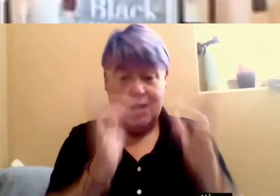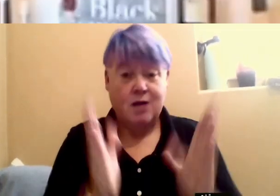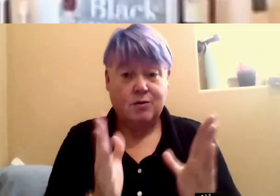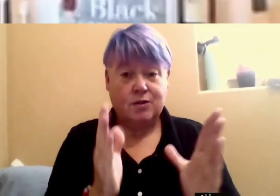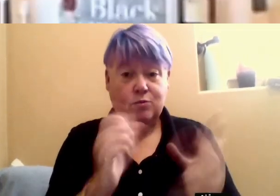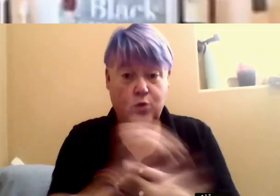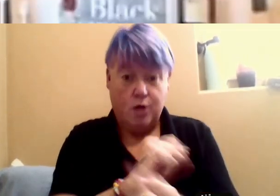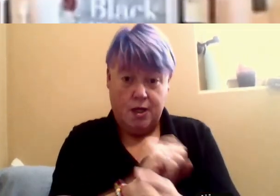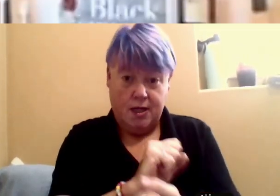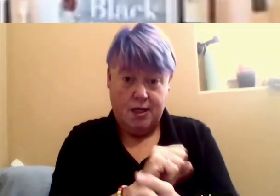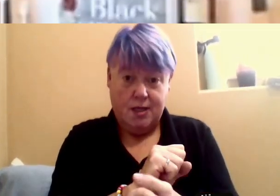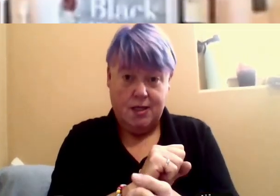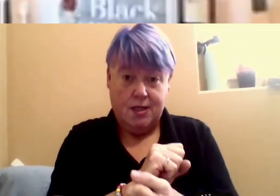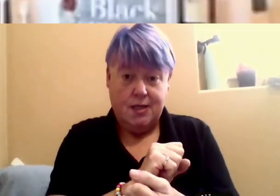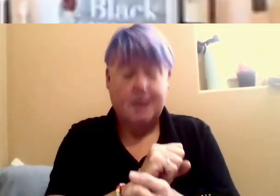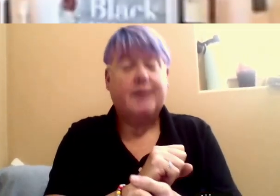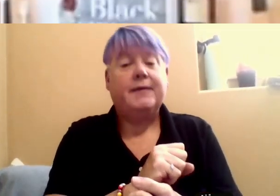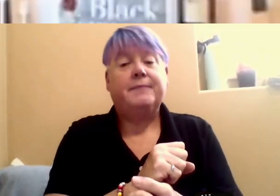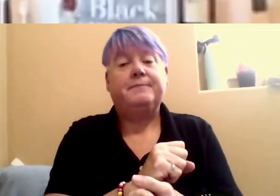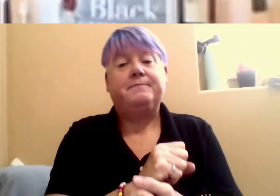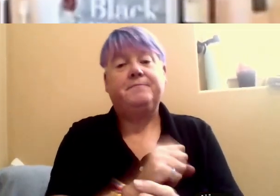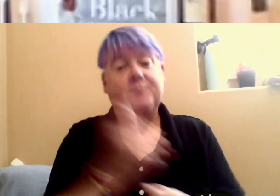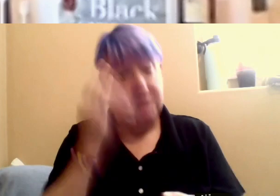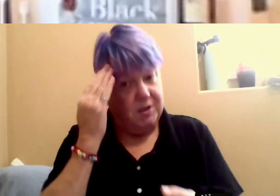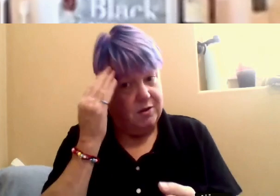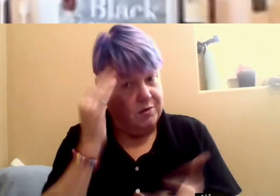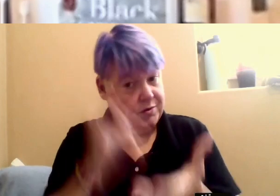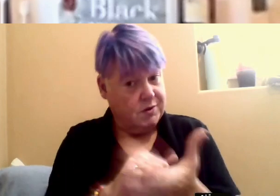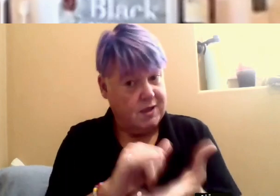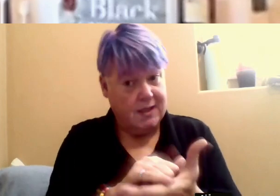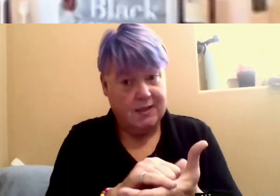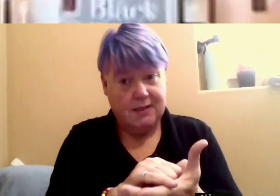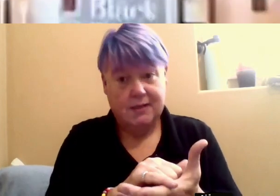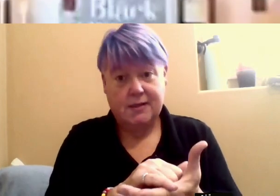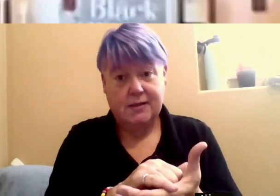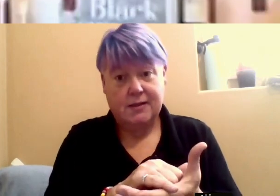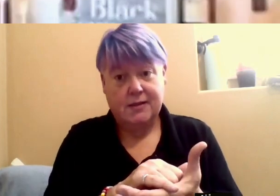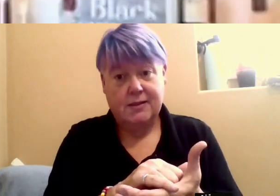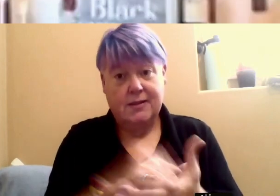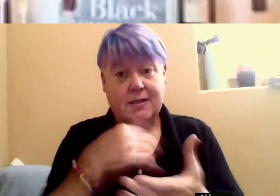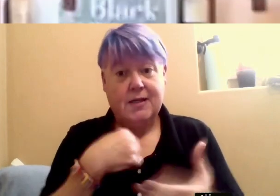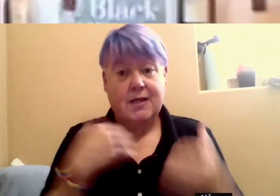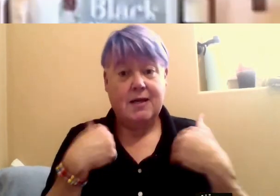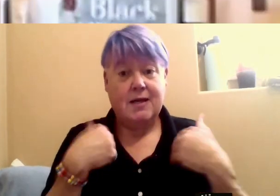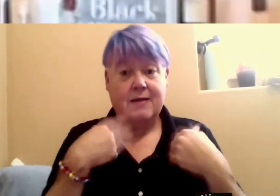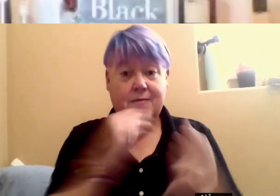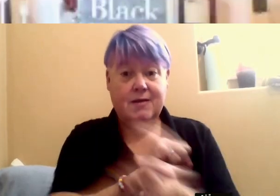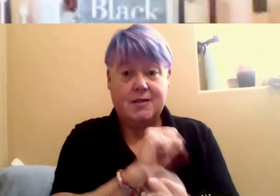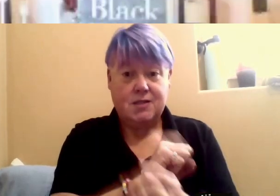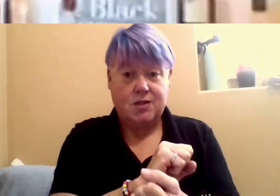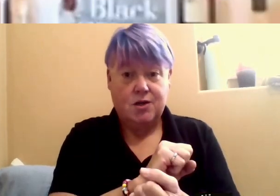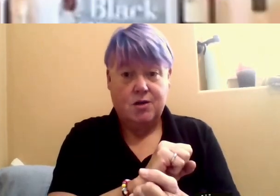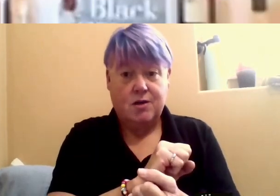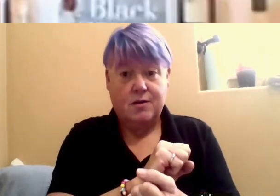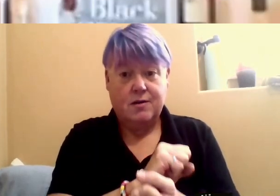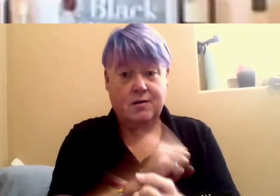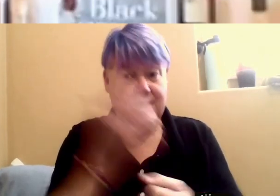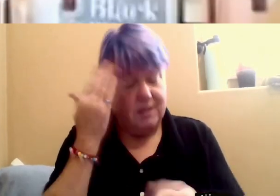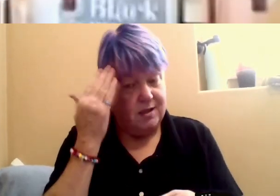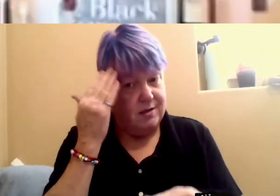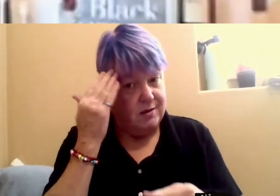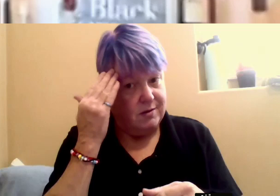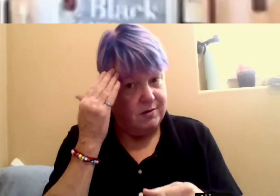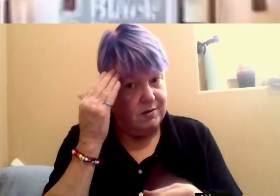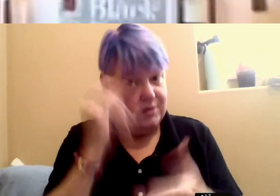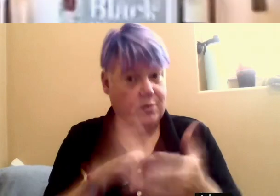She's incredible, and she knows that I have this job, and she knows, I think, what I